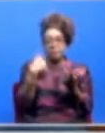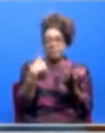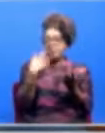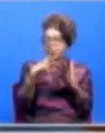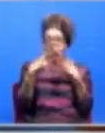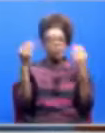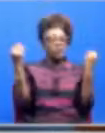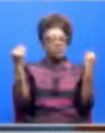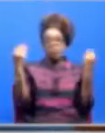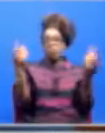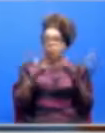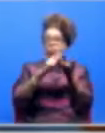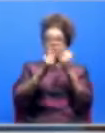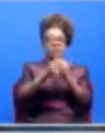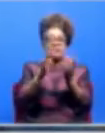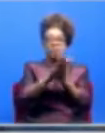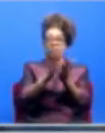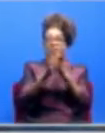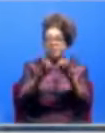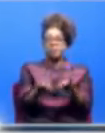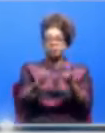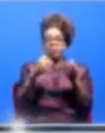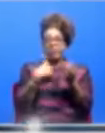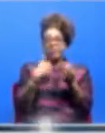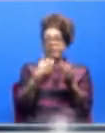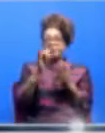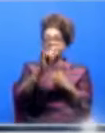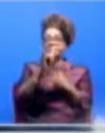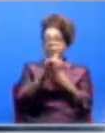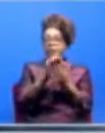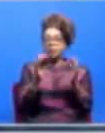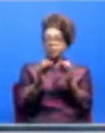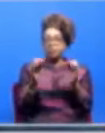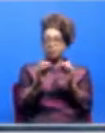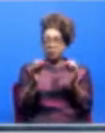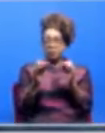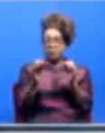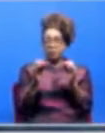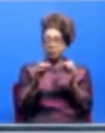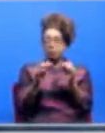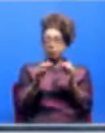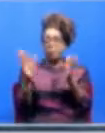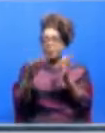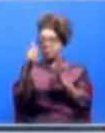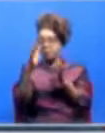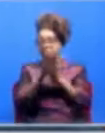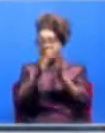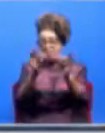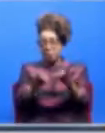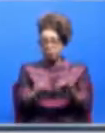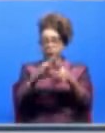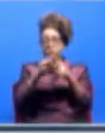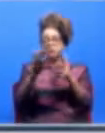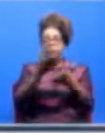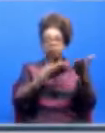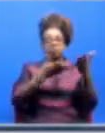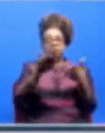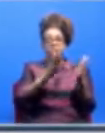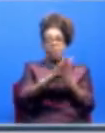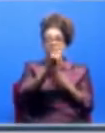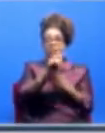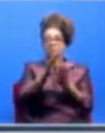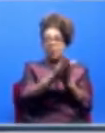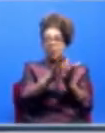and you went and, or you changed the bank account. You're not happy with this bank. You went and opened another bank account and started transacting with this